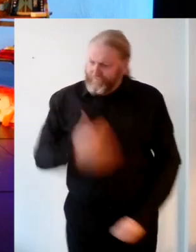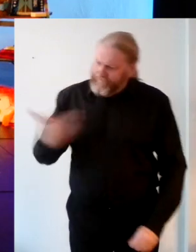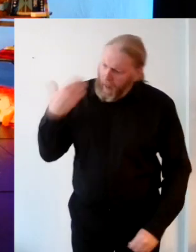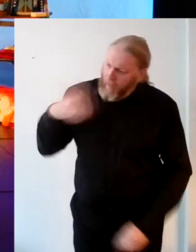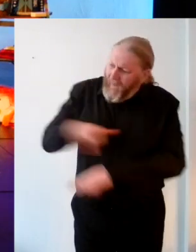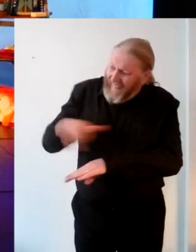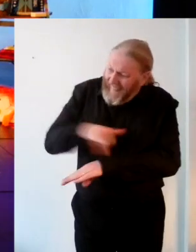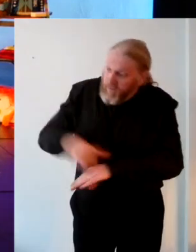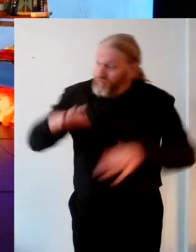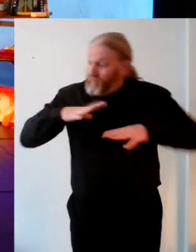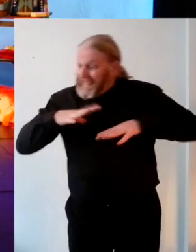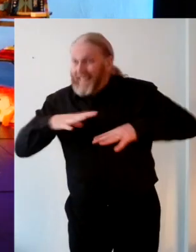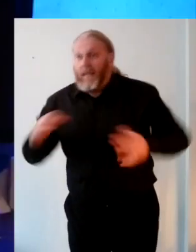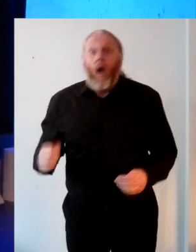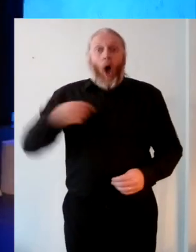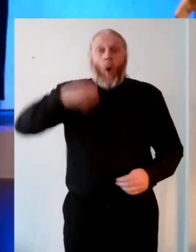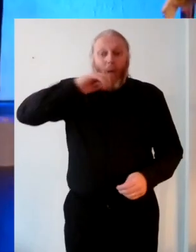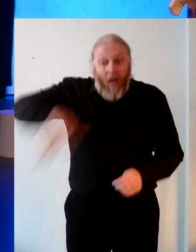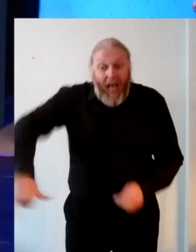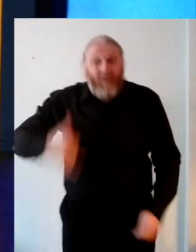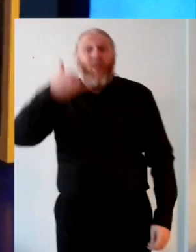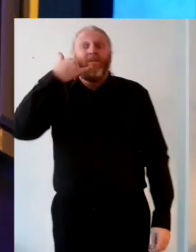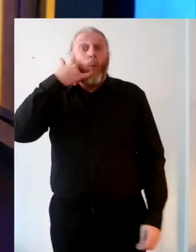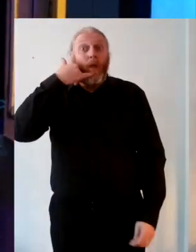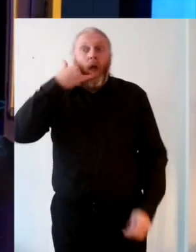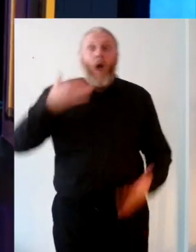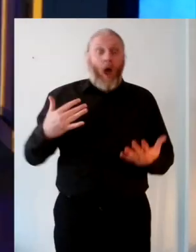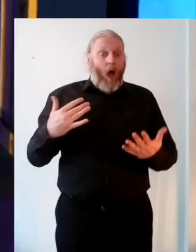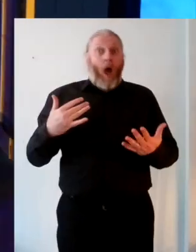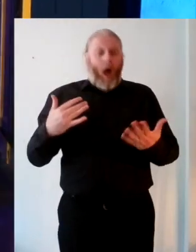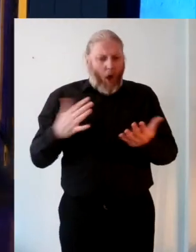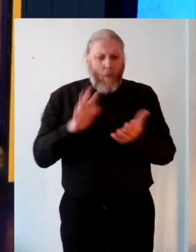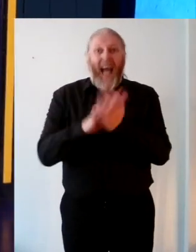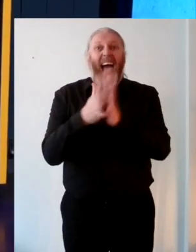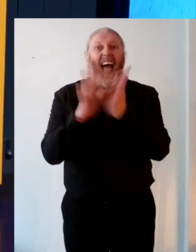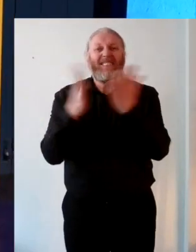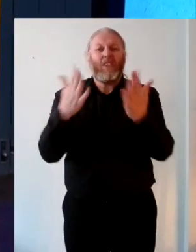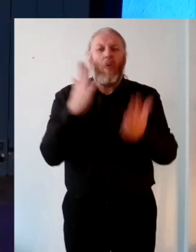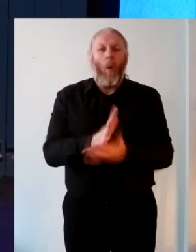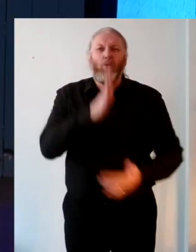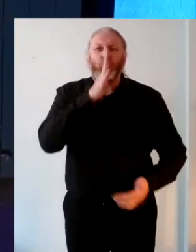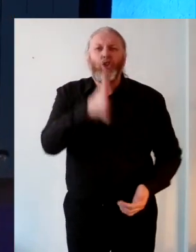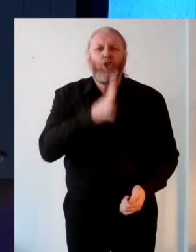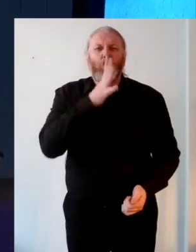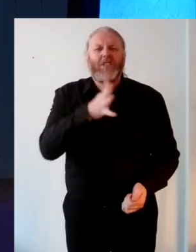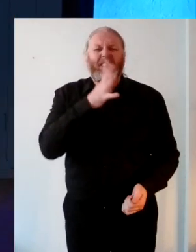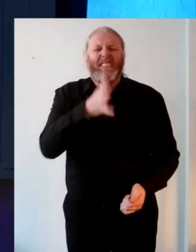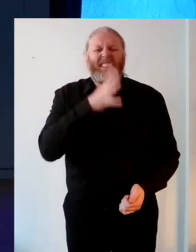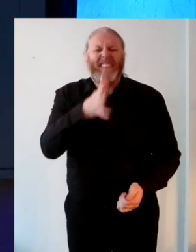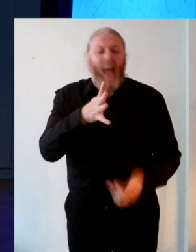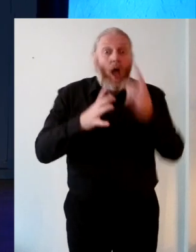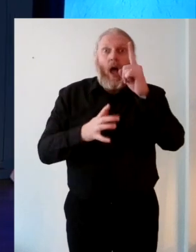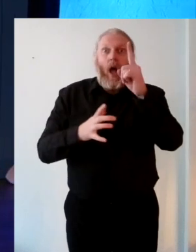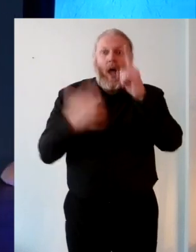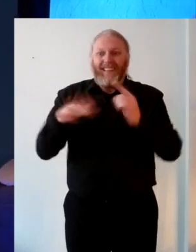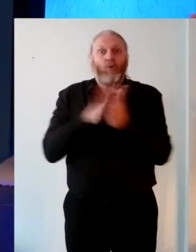Keith. Let's go. I'll answer the phone now. Oh, no. My hands, they're all dirty. What? Oh,